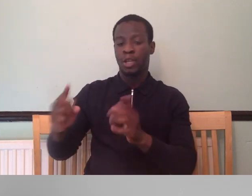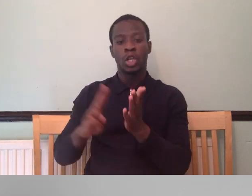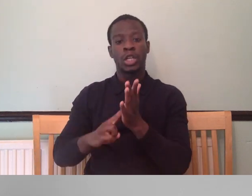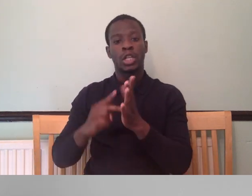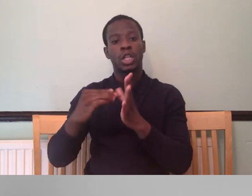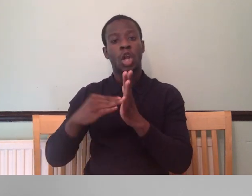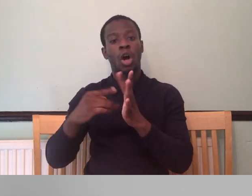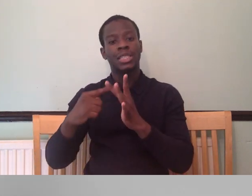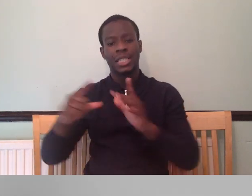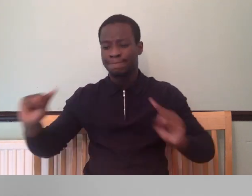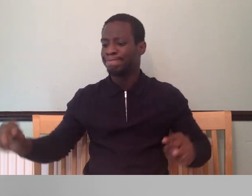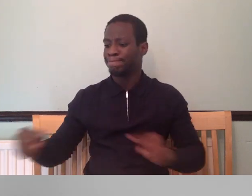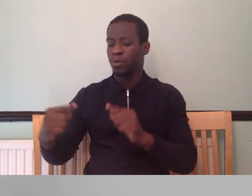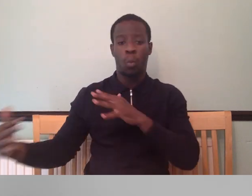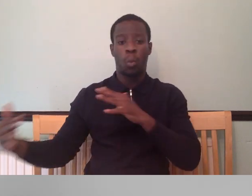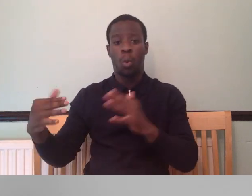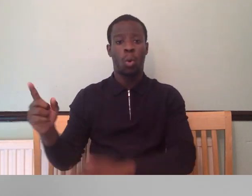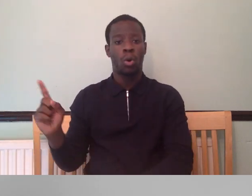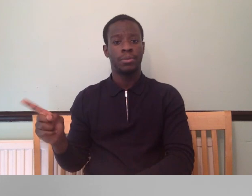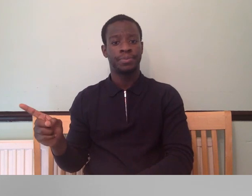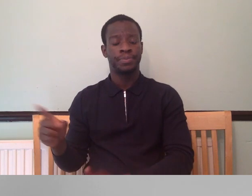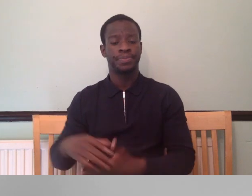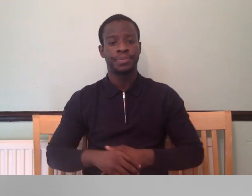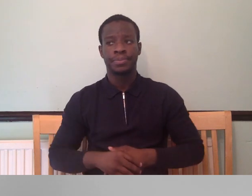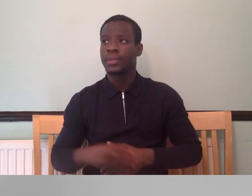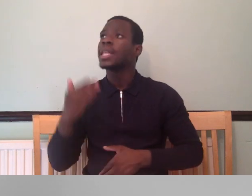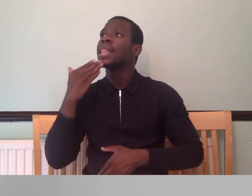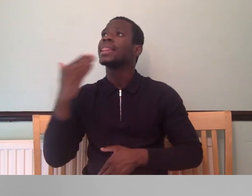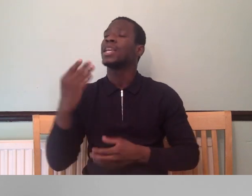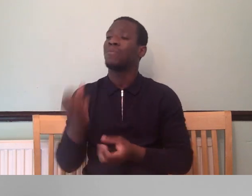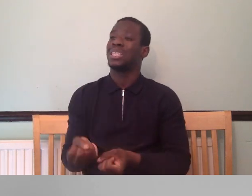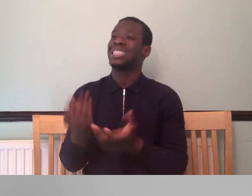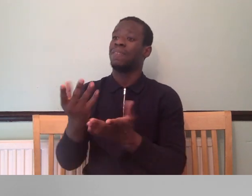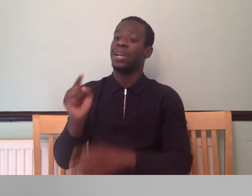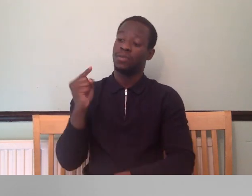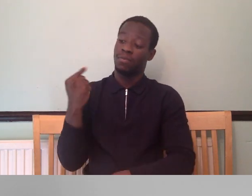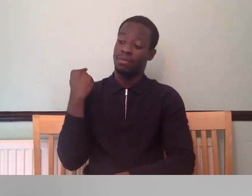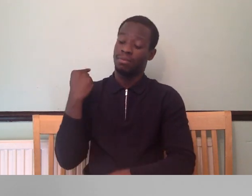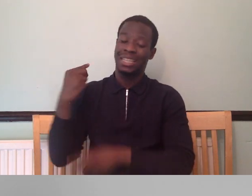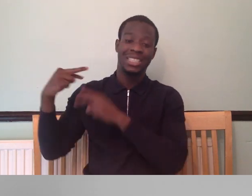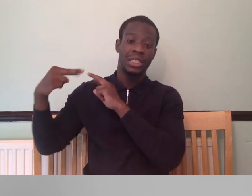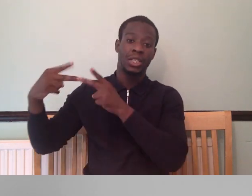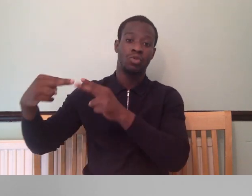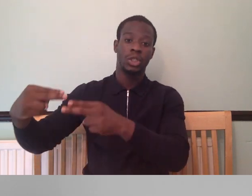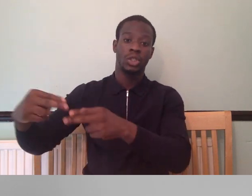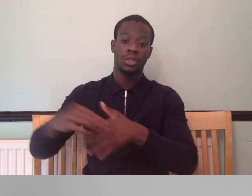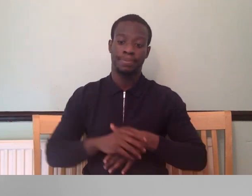Nazi tyranny. We thank you, Lord, for the sacrifice of that generation.